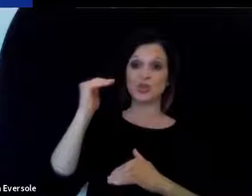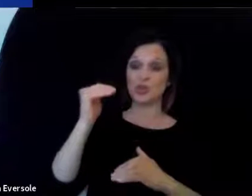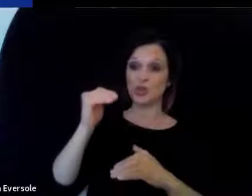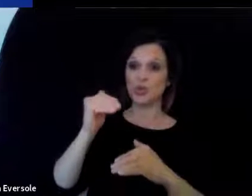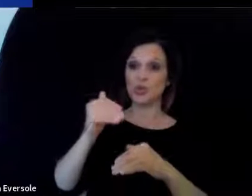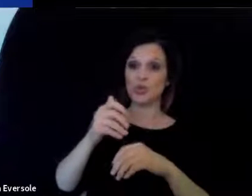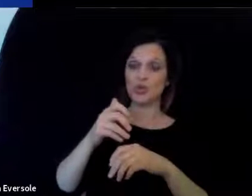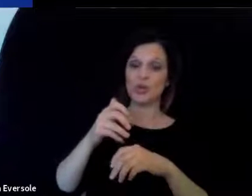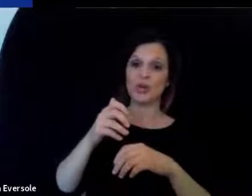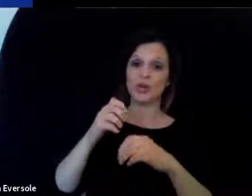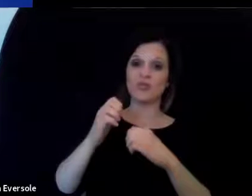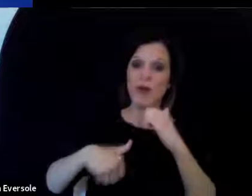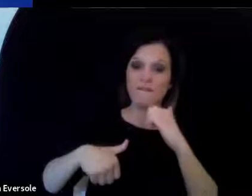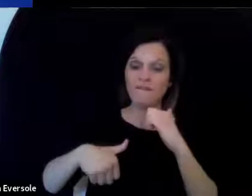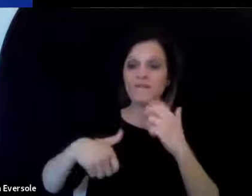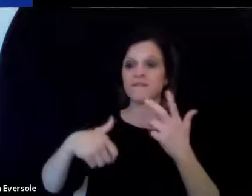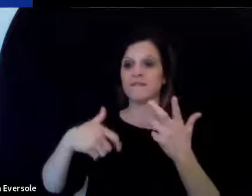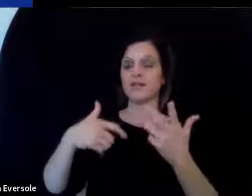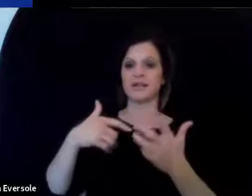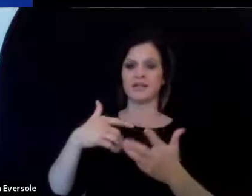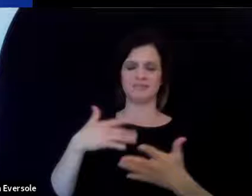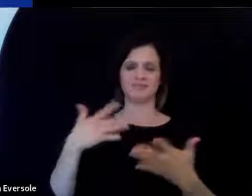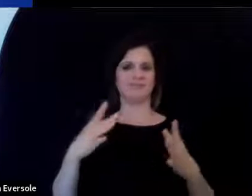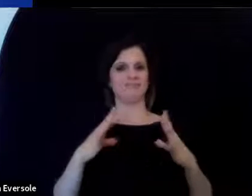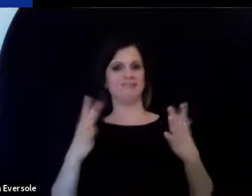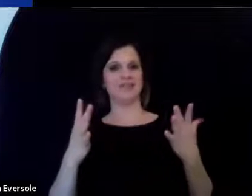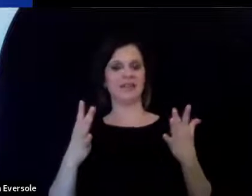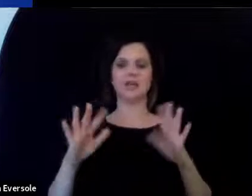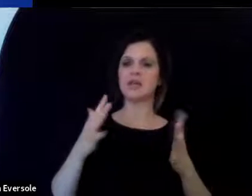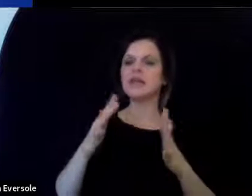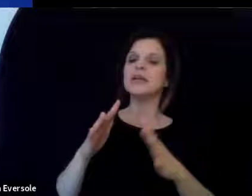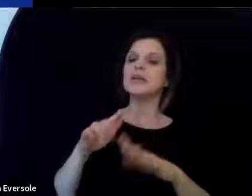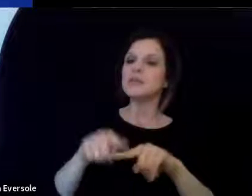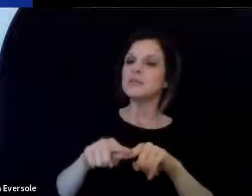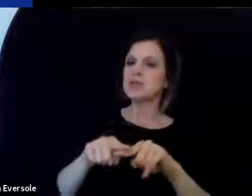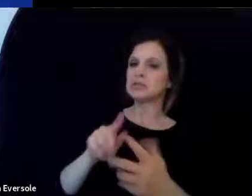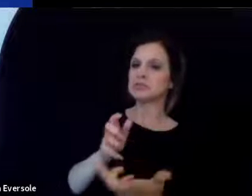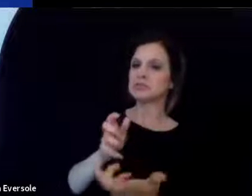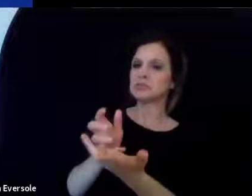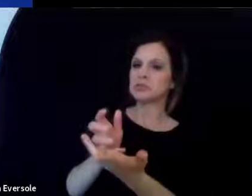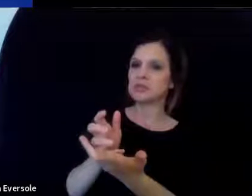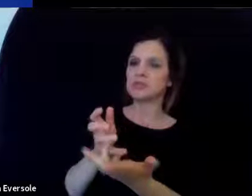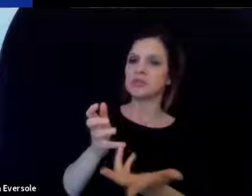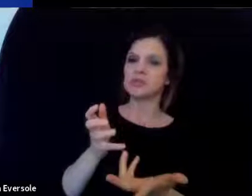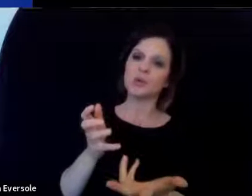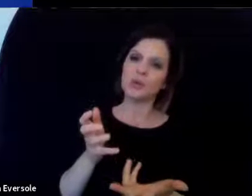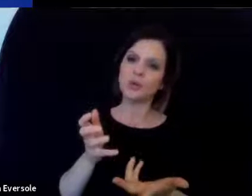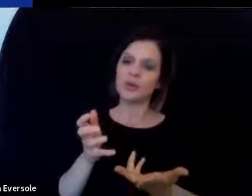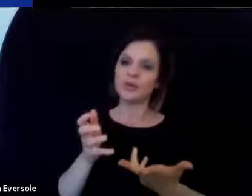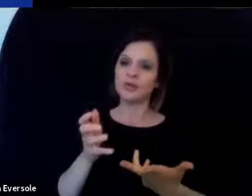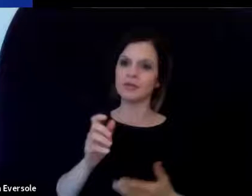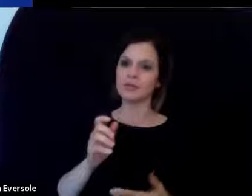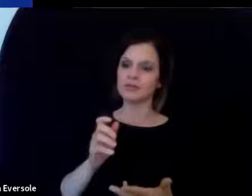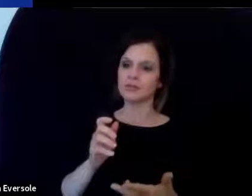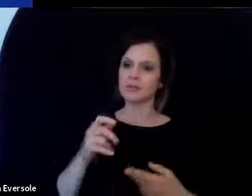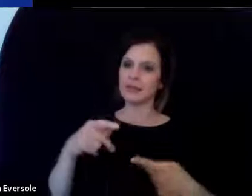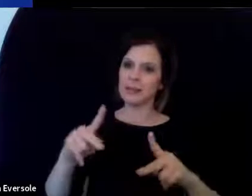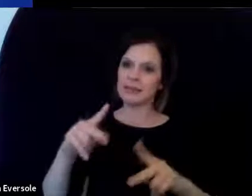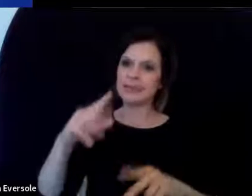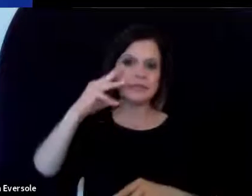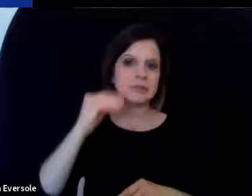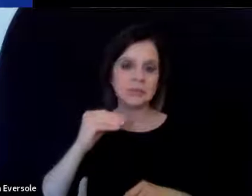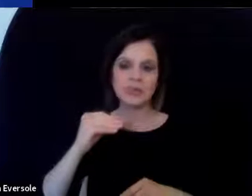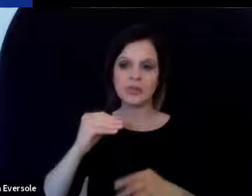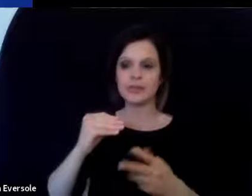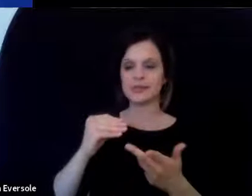rough, that they wouldn't care for that. So we're trying to give you permission to experience and try